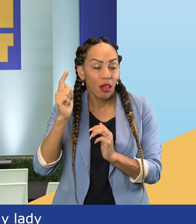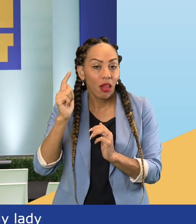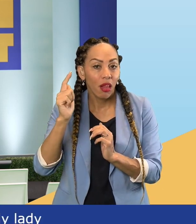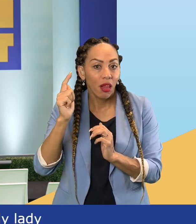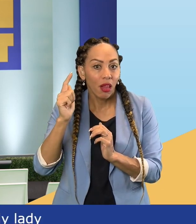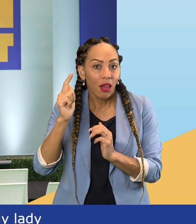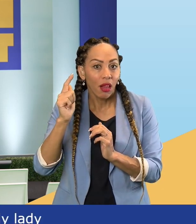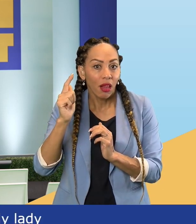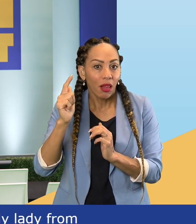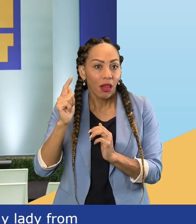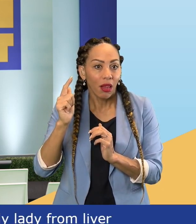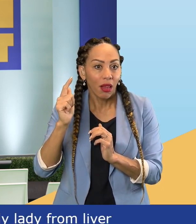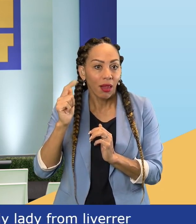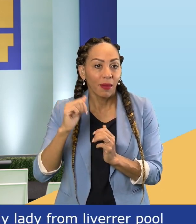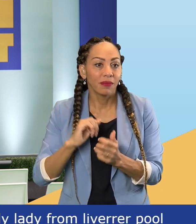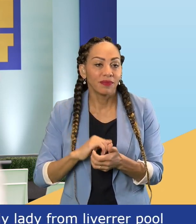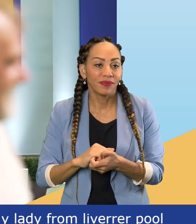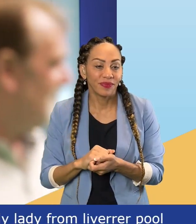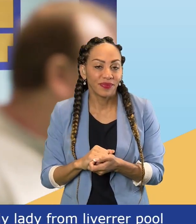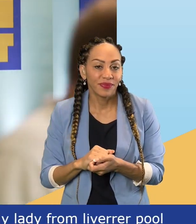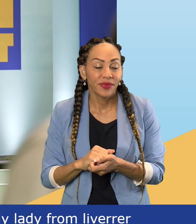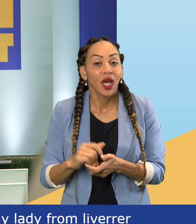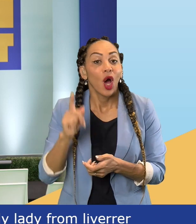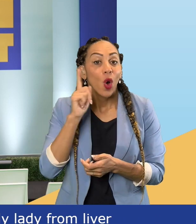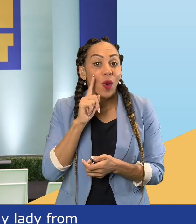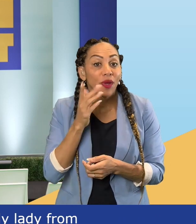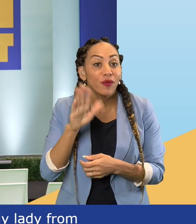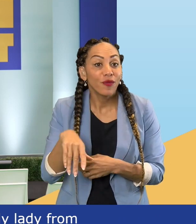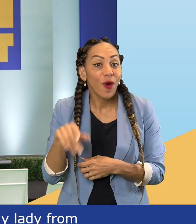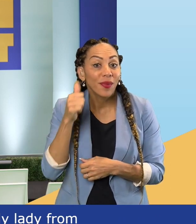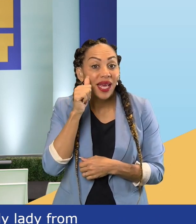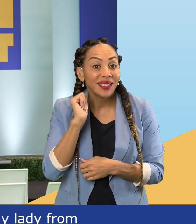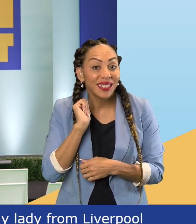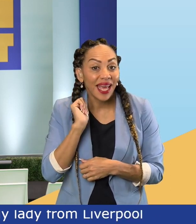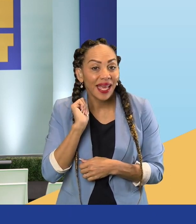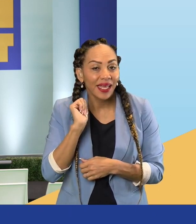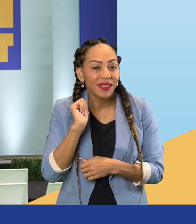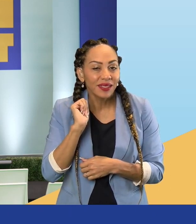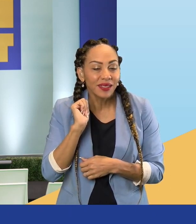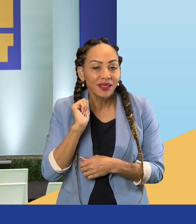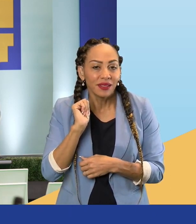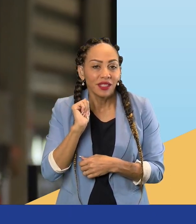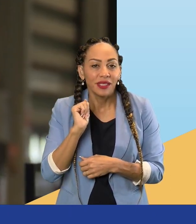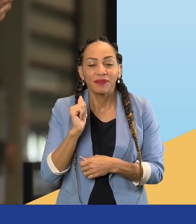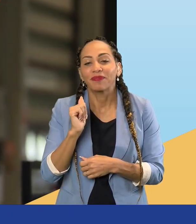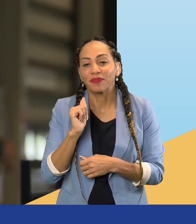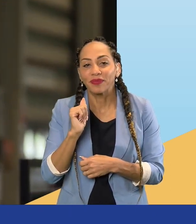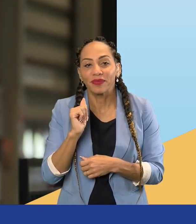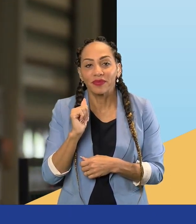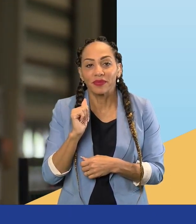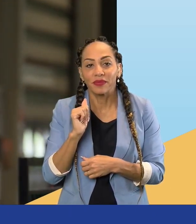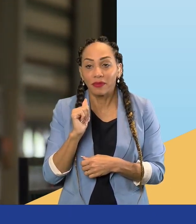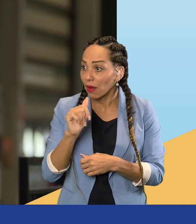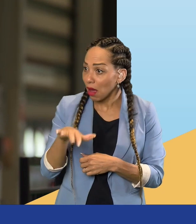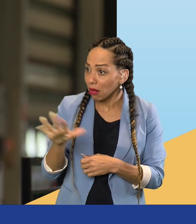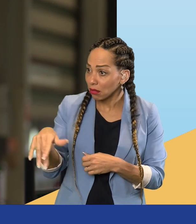So the lady I spoke to yesterday said, I've got a really quick question over here. I'll take this one first. Jump in,